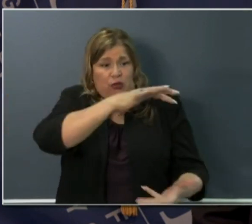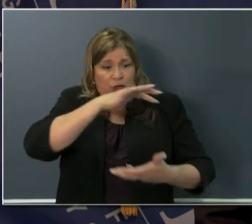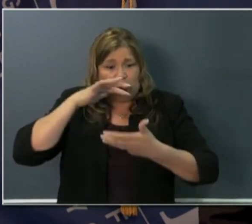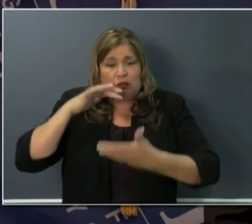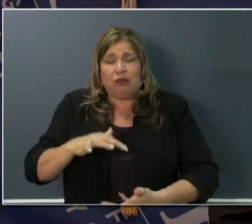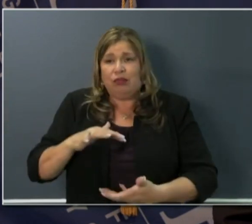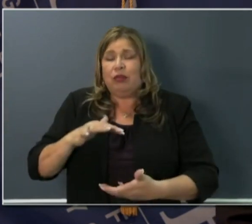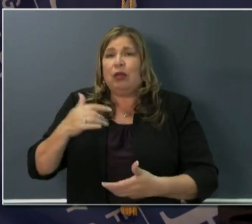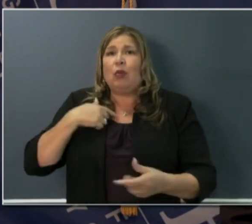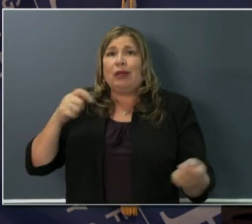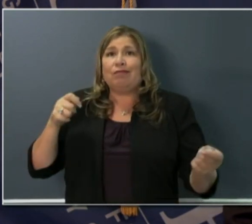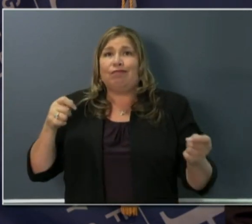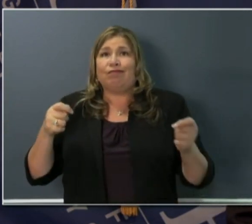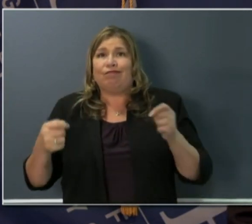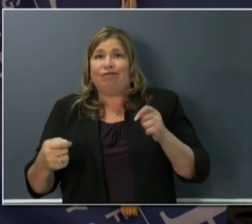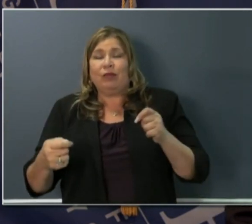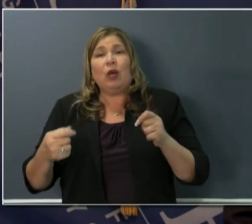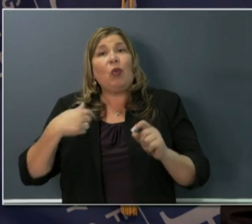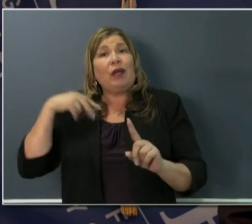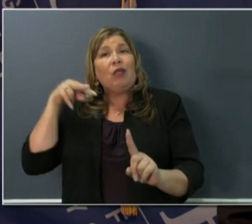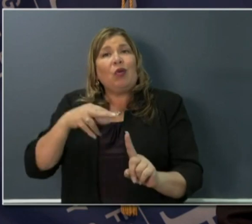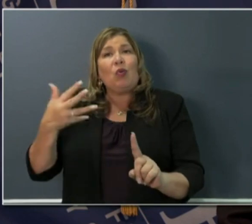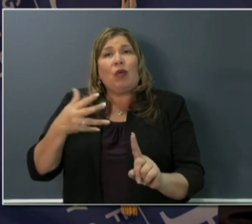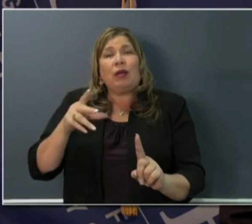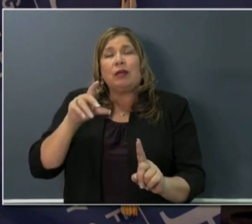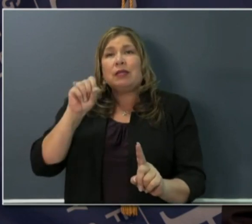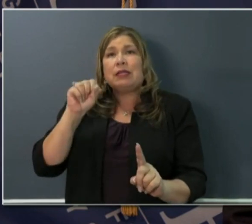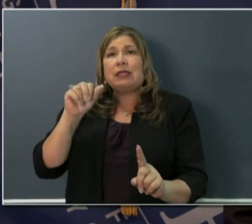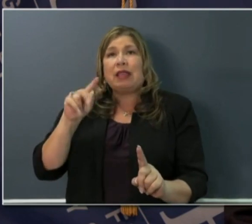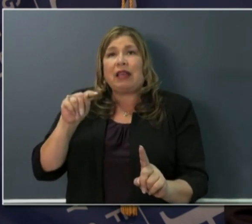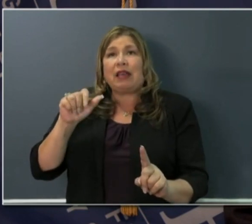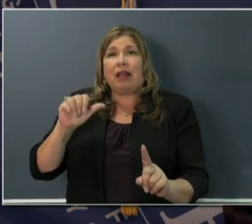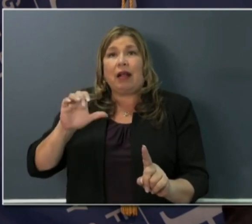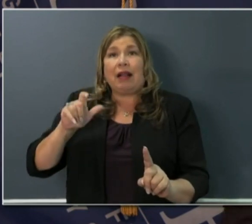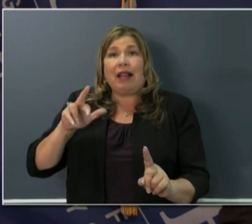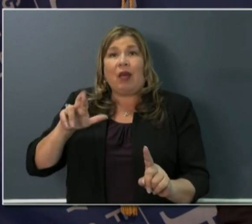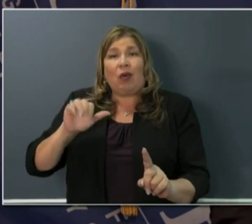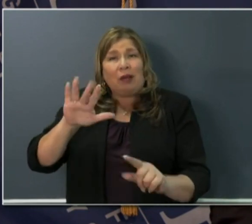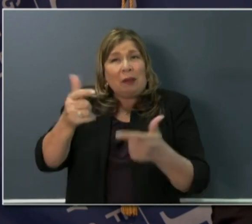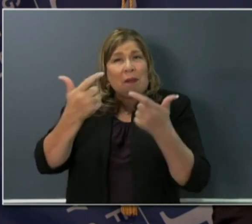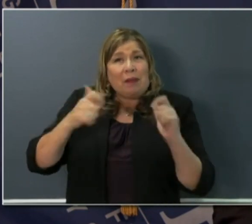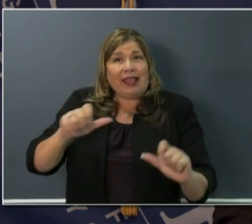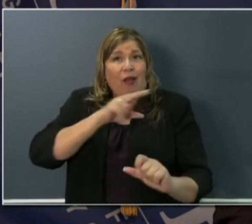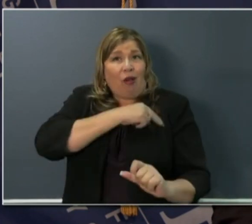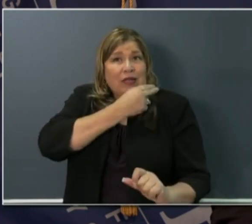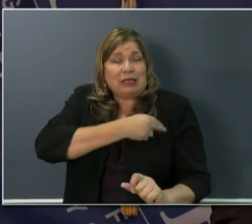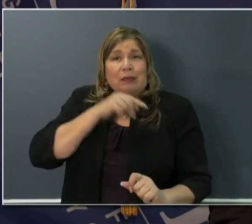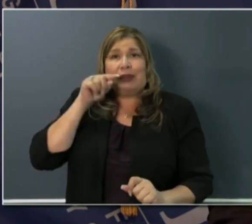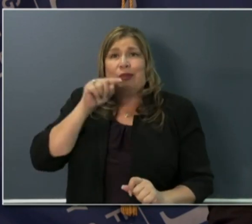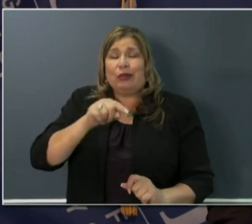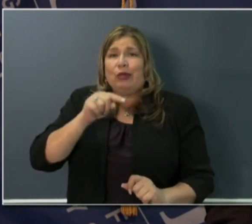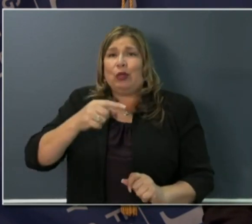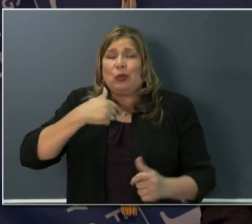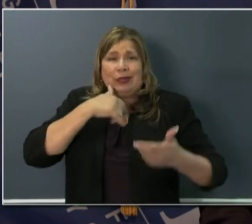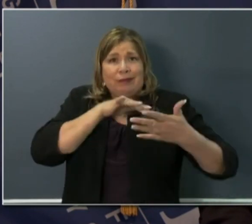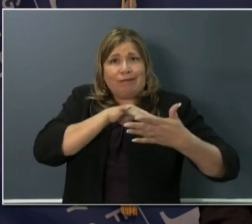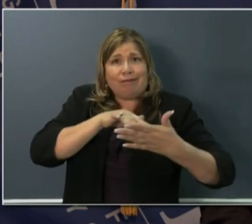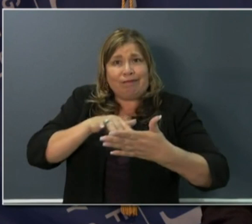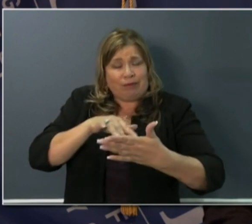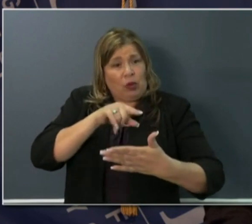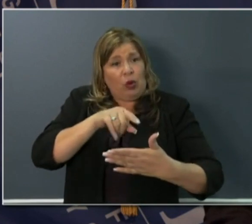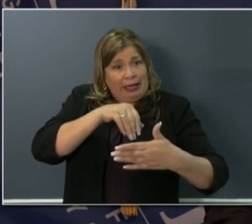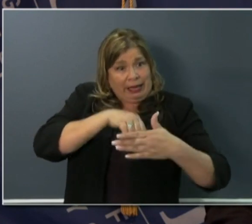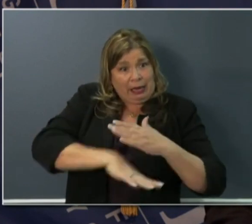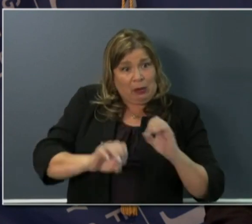Clara in particular, what we were seeing in some of their big hospitals, whether those were individuals who were coming into their emergency